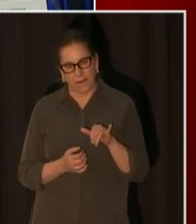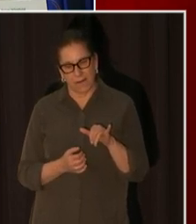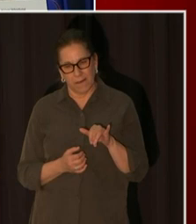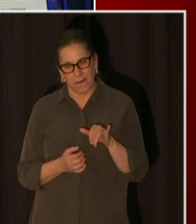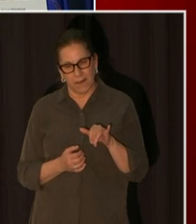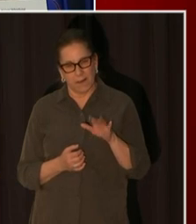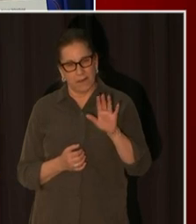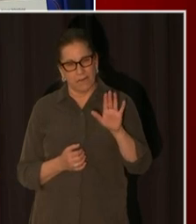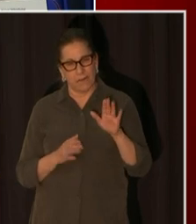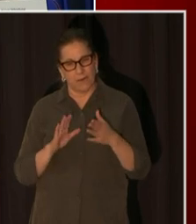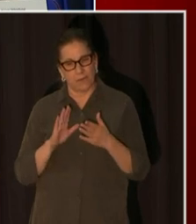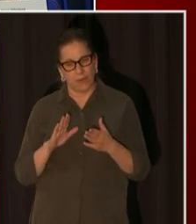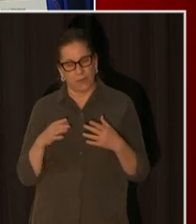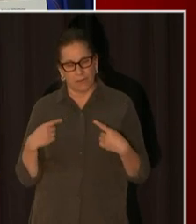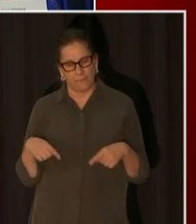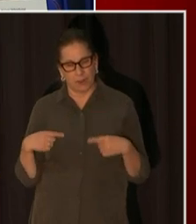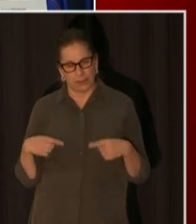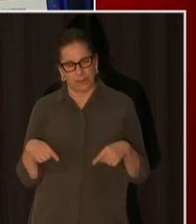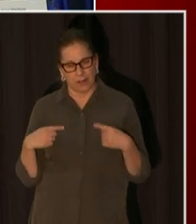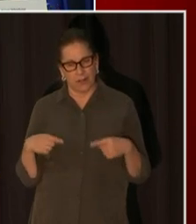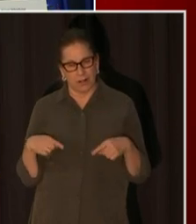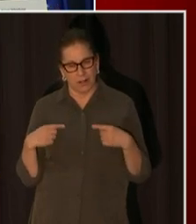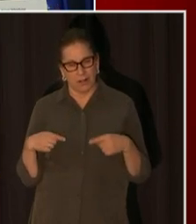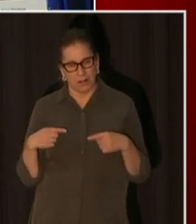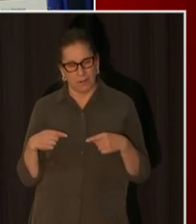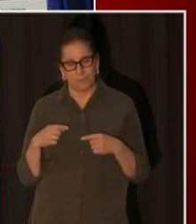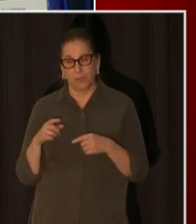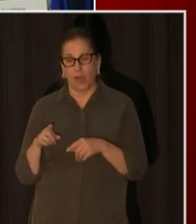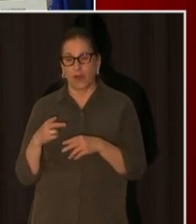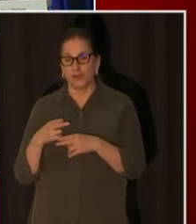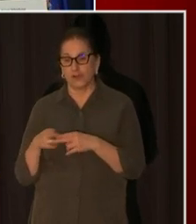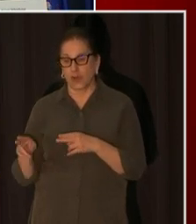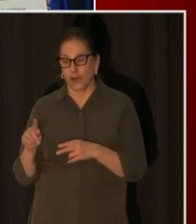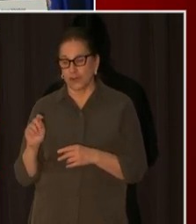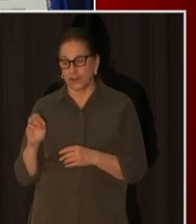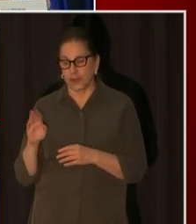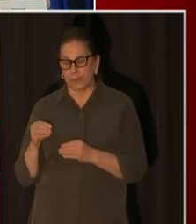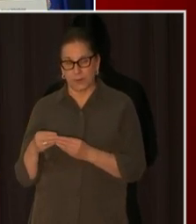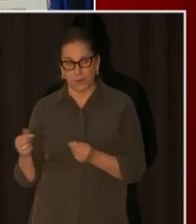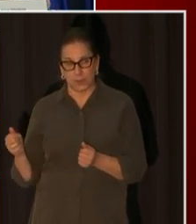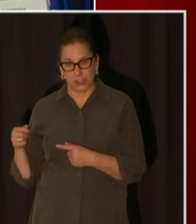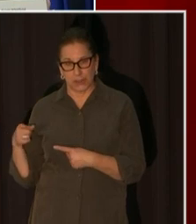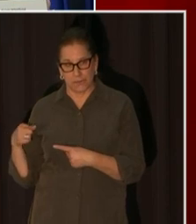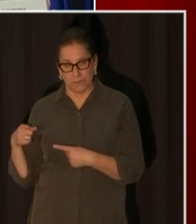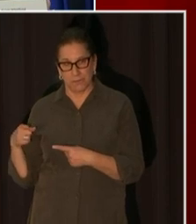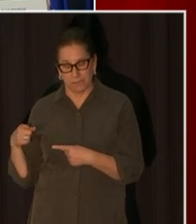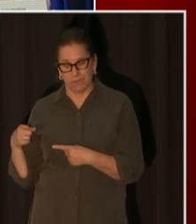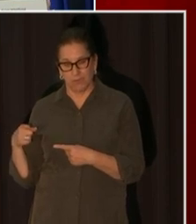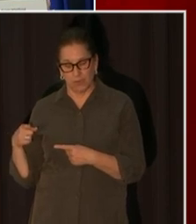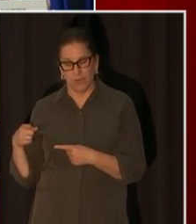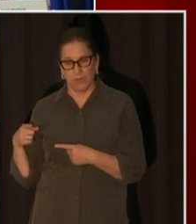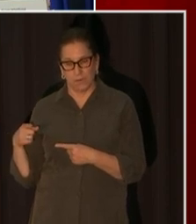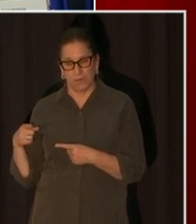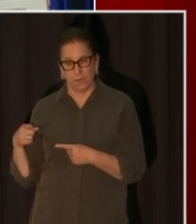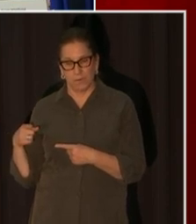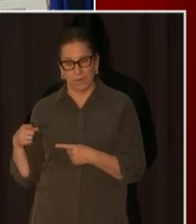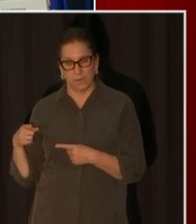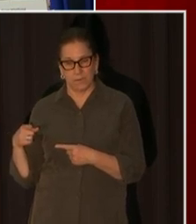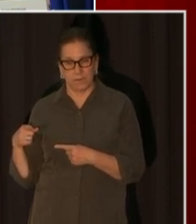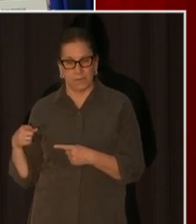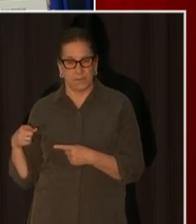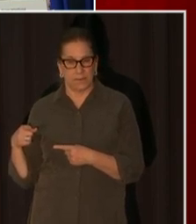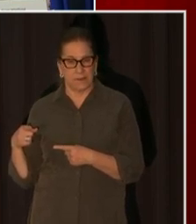what those next stages are? We know that the ground is shifting underneath people's feet, and we don't know exactly what the next